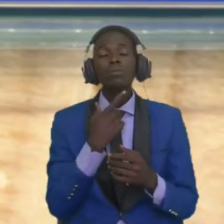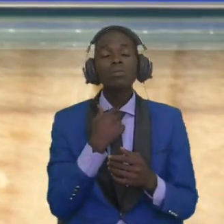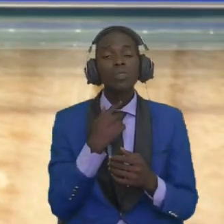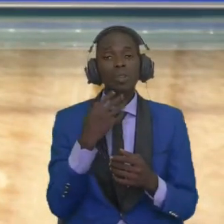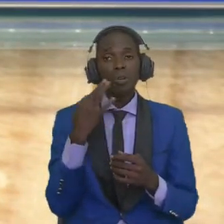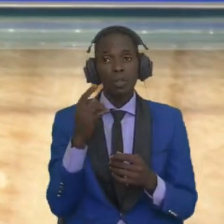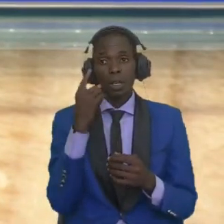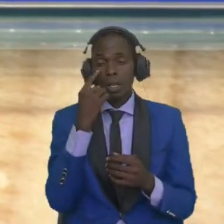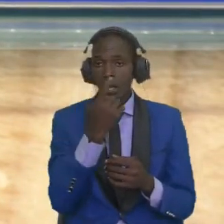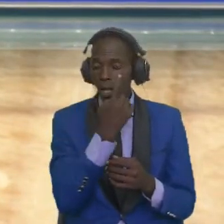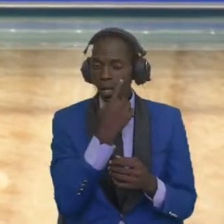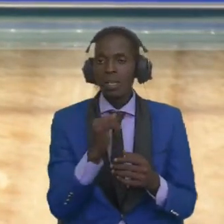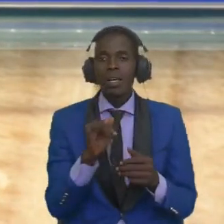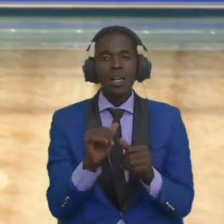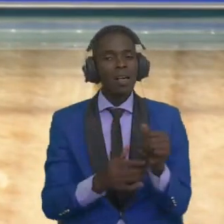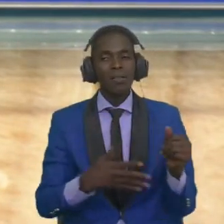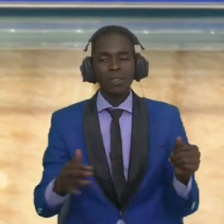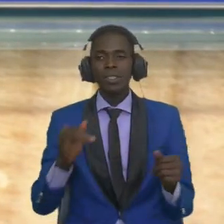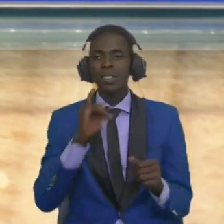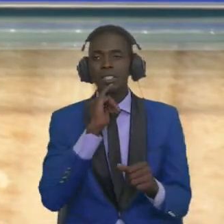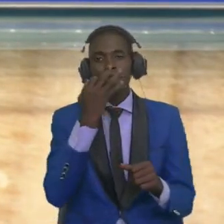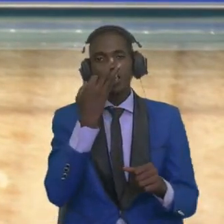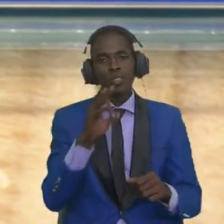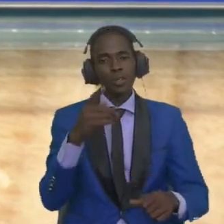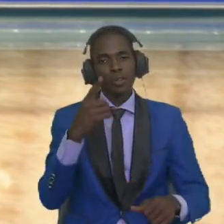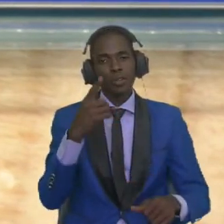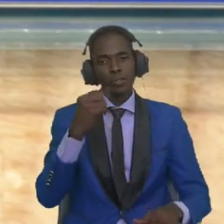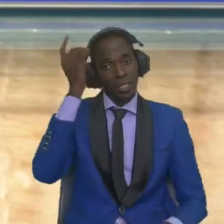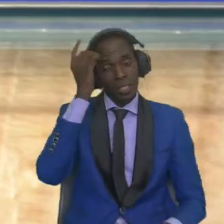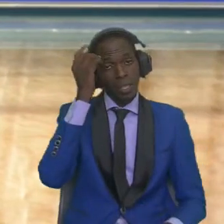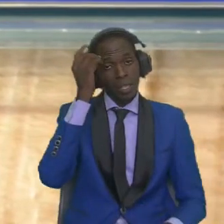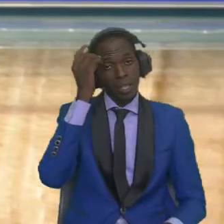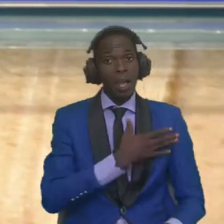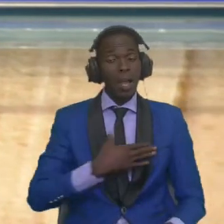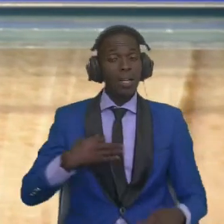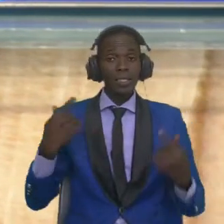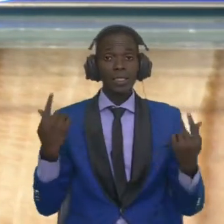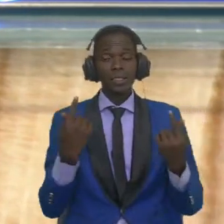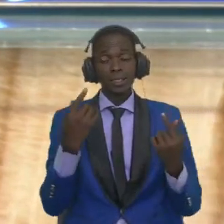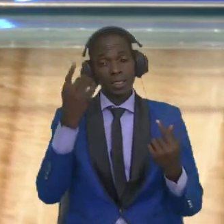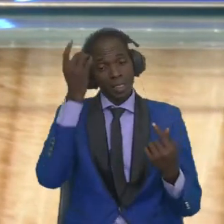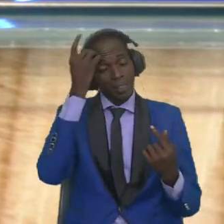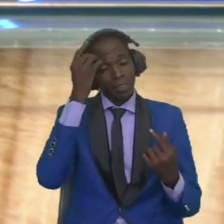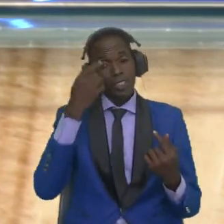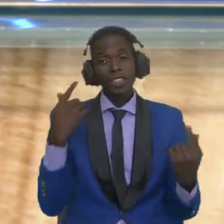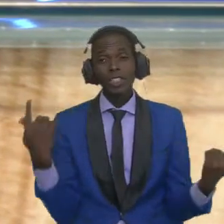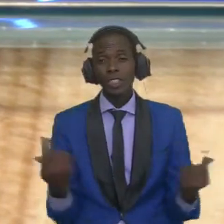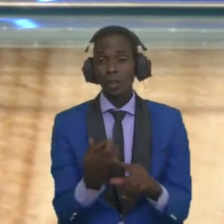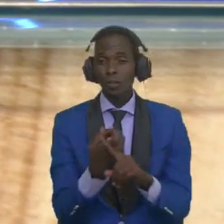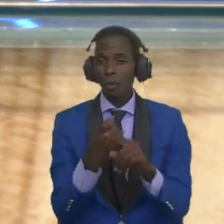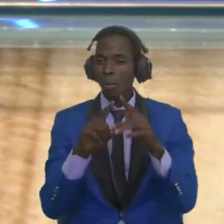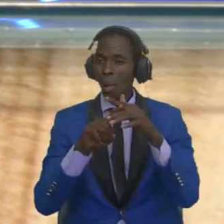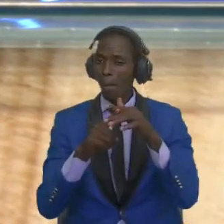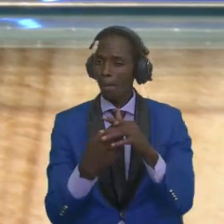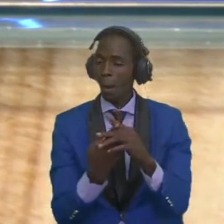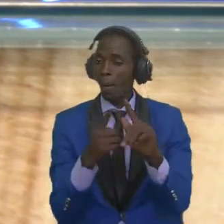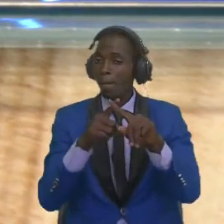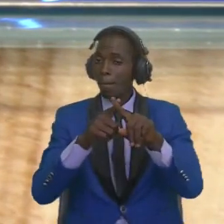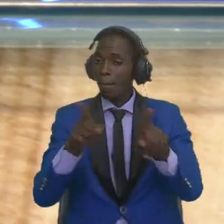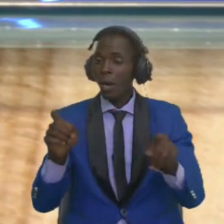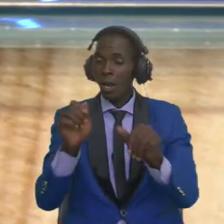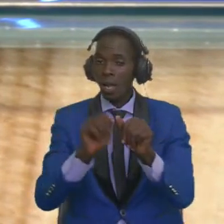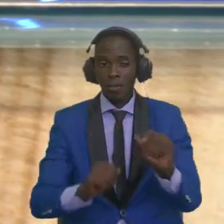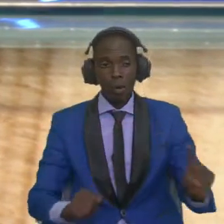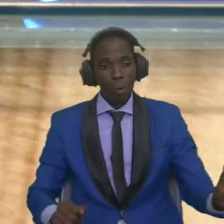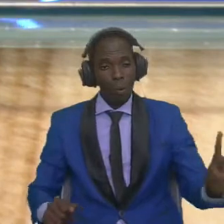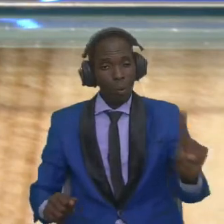flesh, everything is of the devil. And the devil sinneth from the beginning. But everyone that